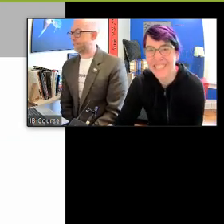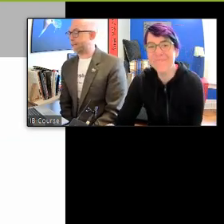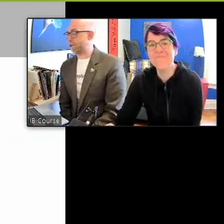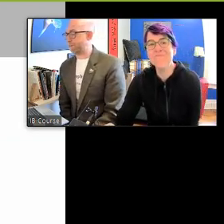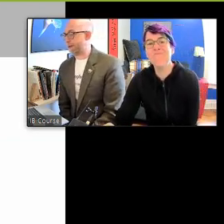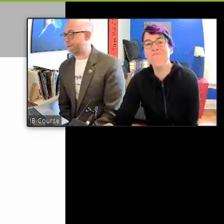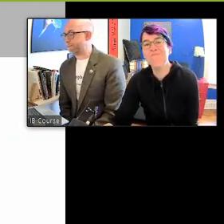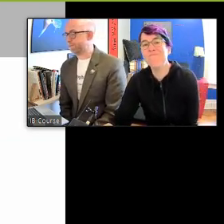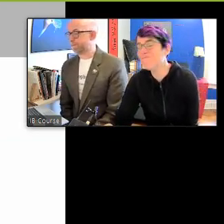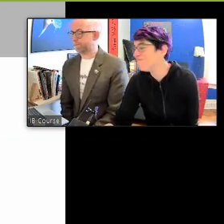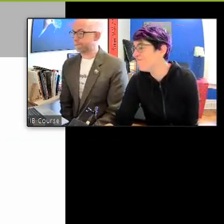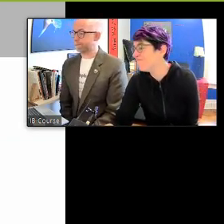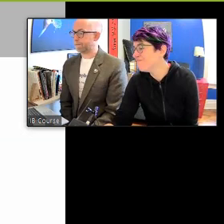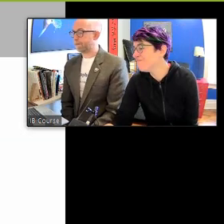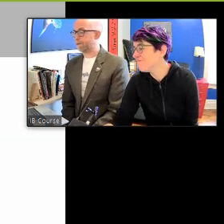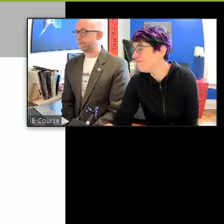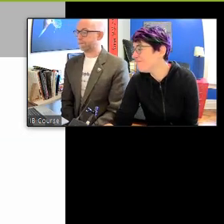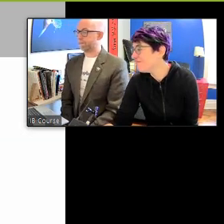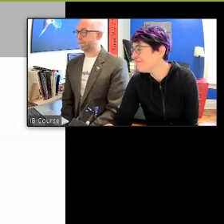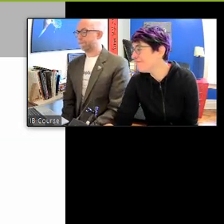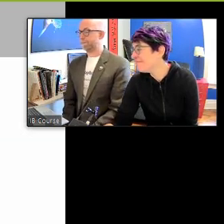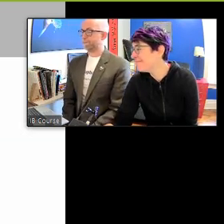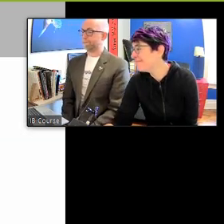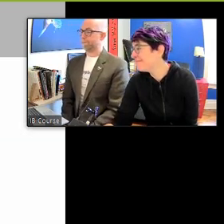Is this a good plan? Mm-hmm.